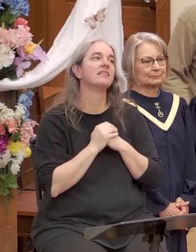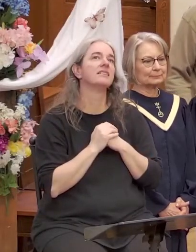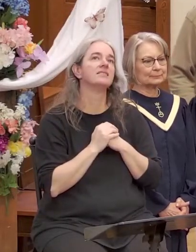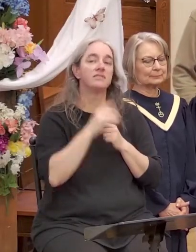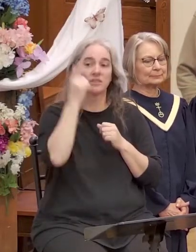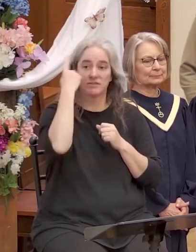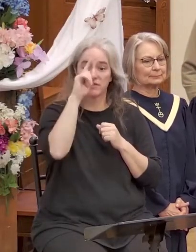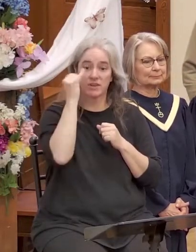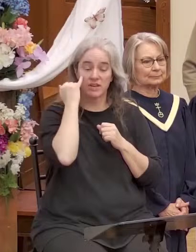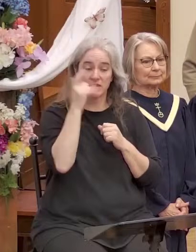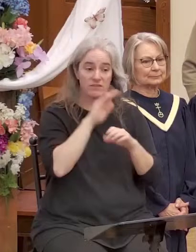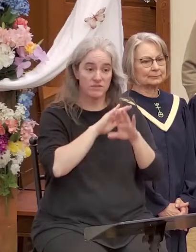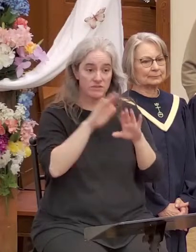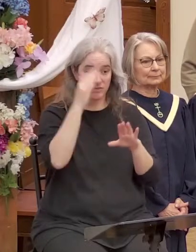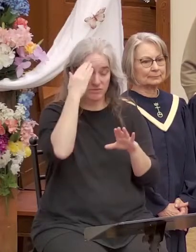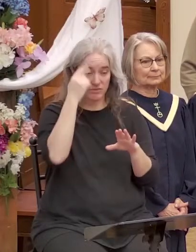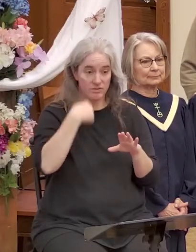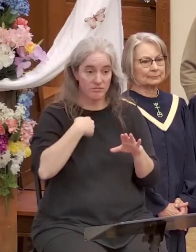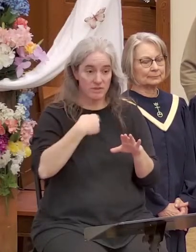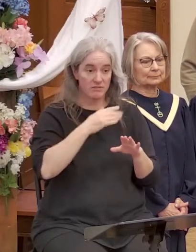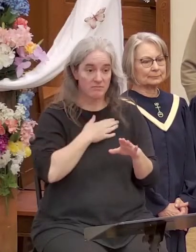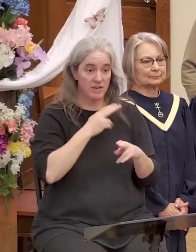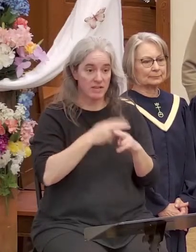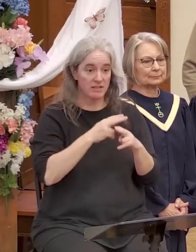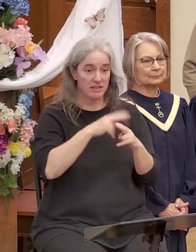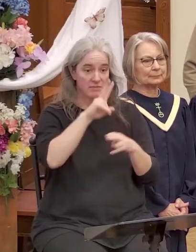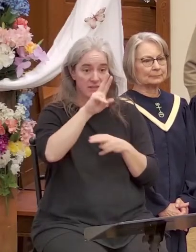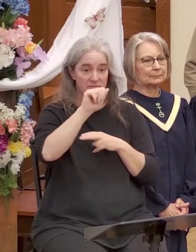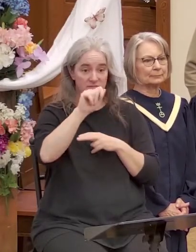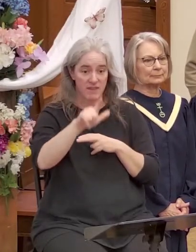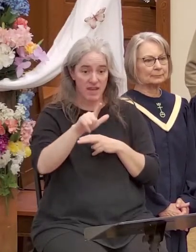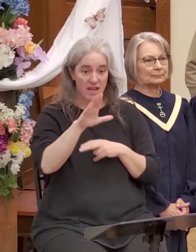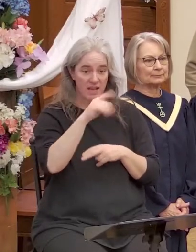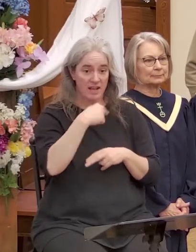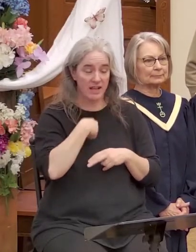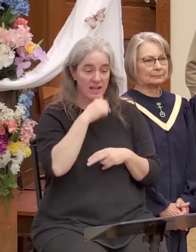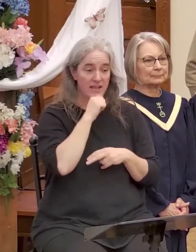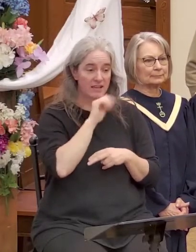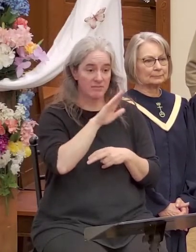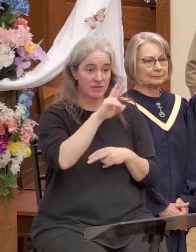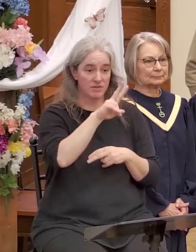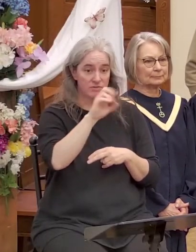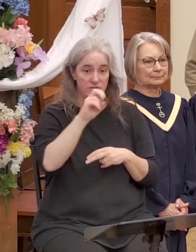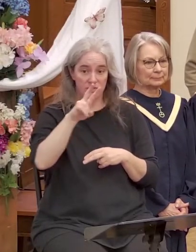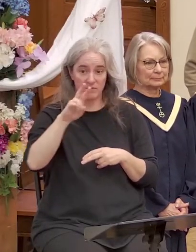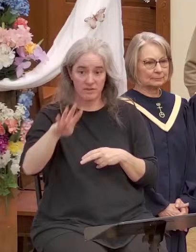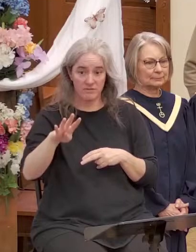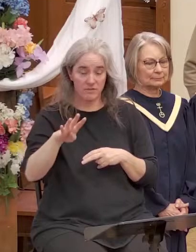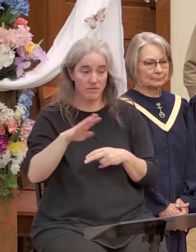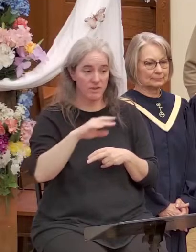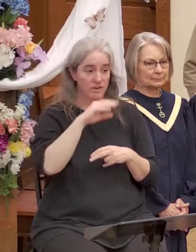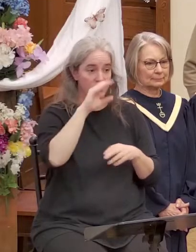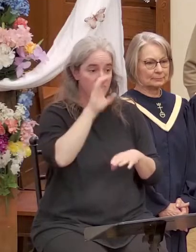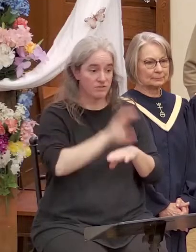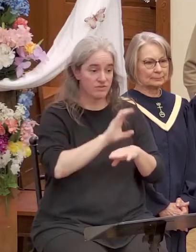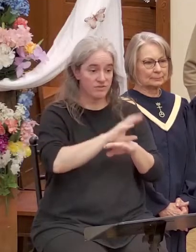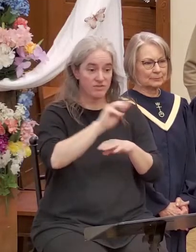those of you that don't know me, my name is Val Torstensen, and I am your 2024 church